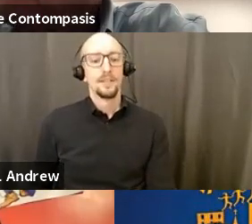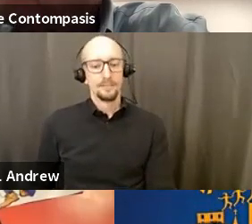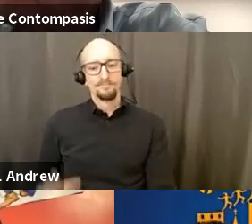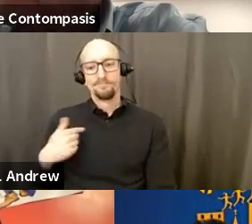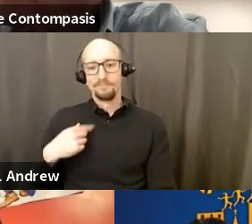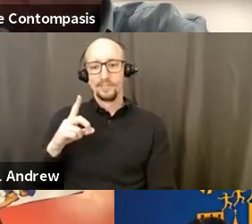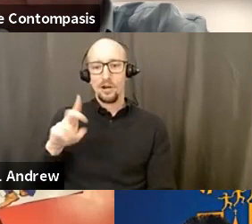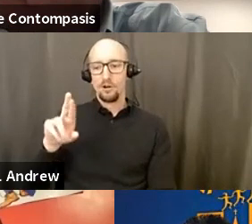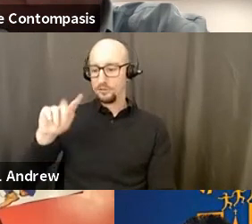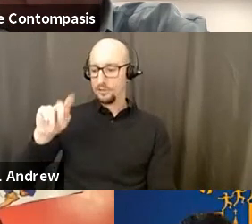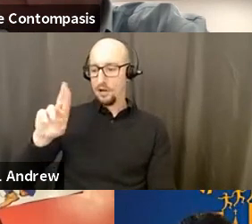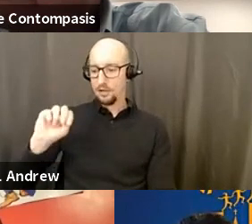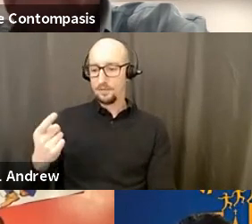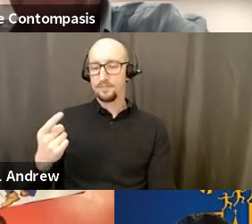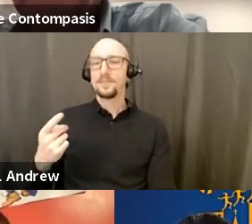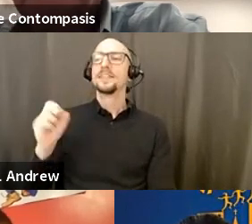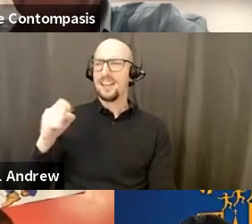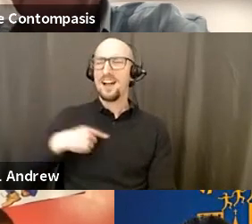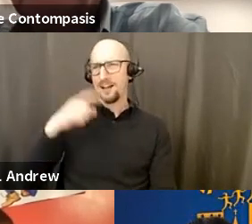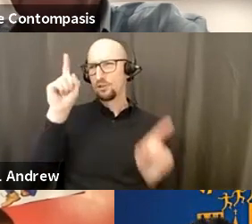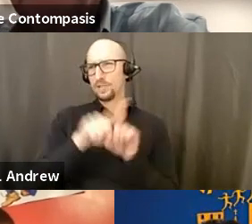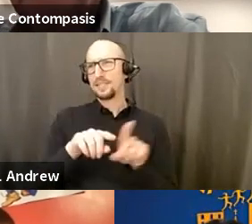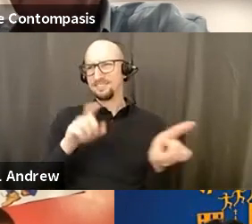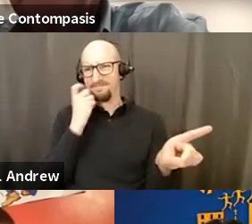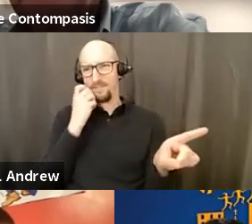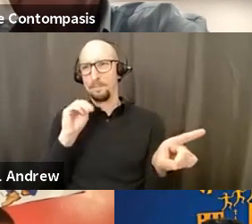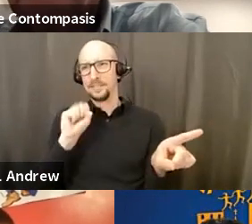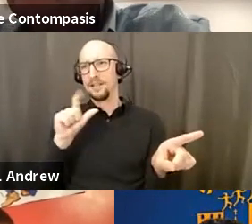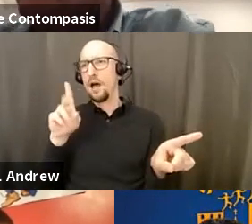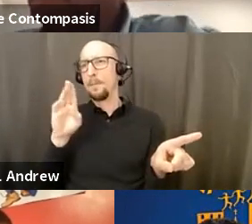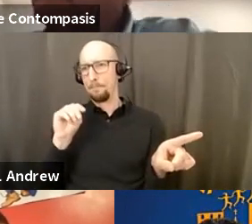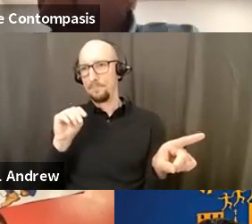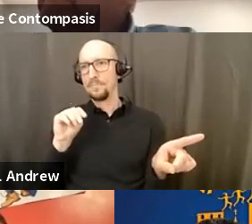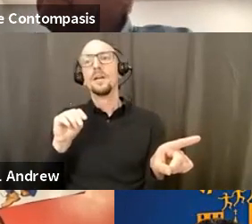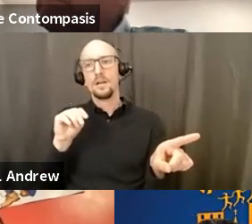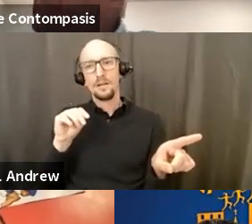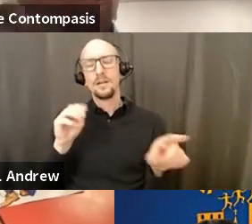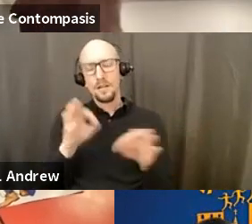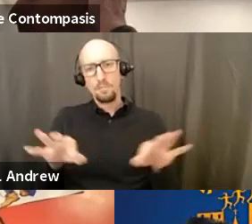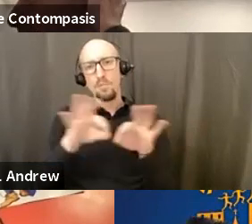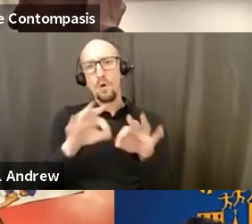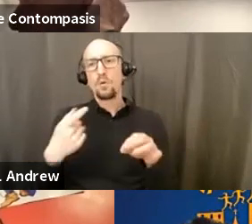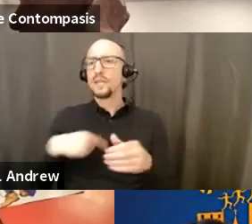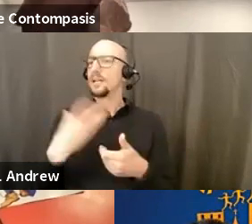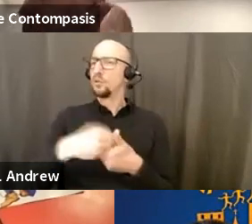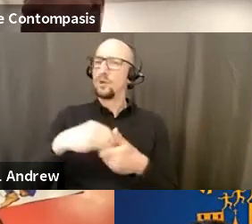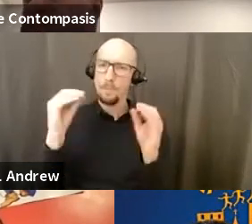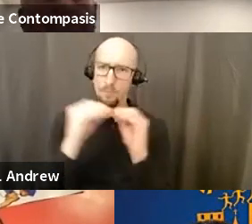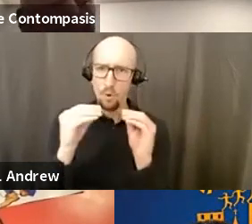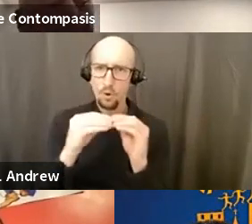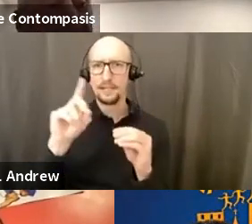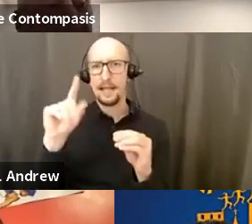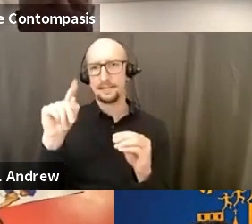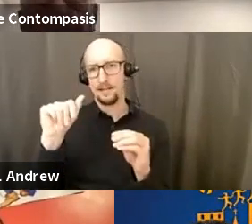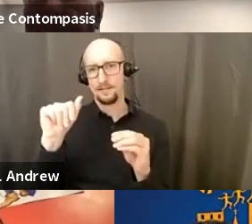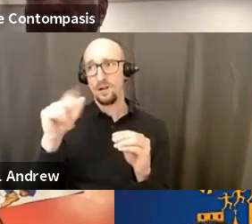So I agree with Ms. Lum that the more data points, the better, because it's a high stakes decision. So we